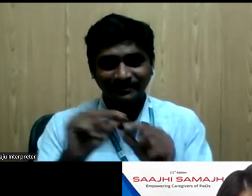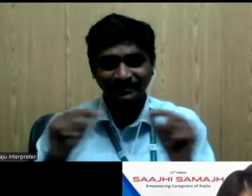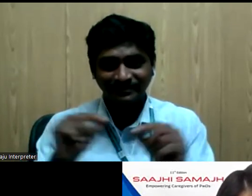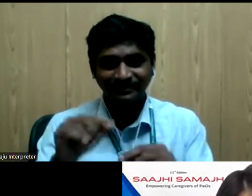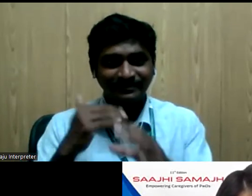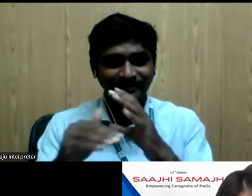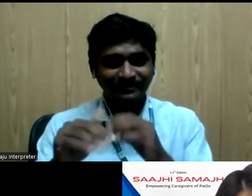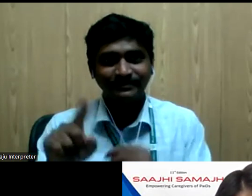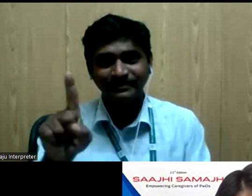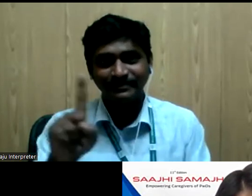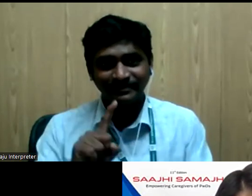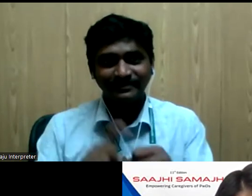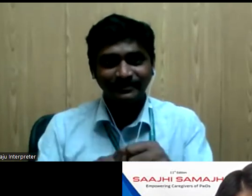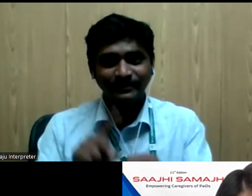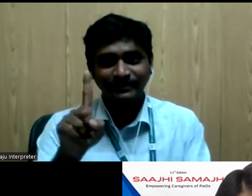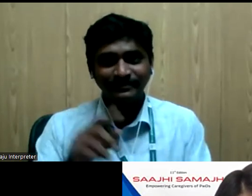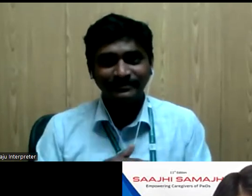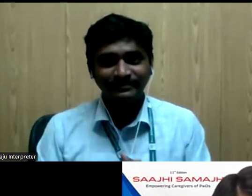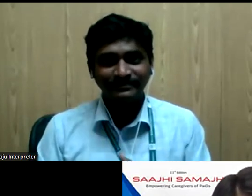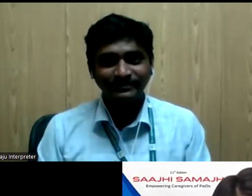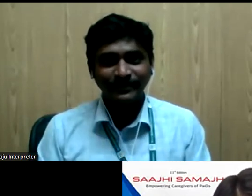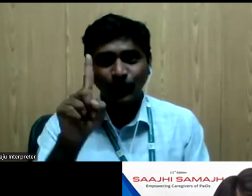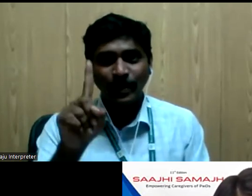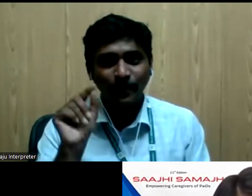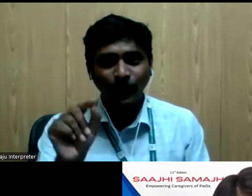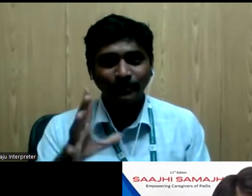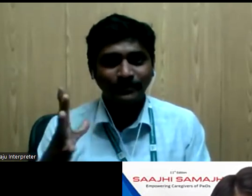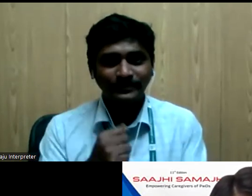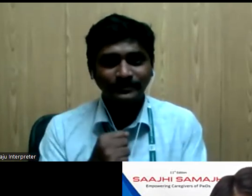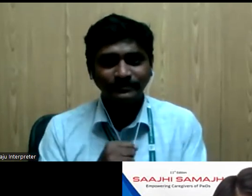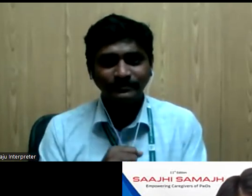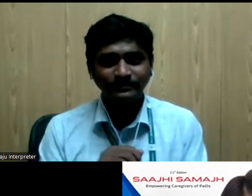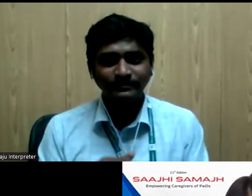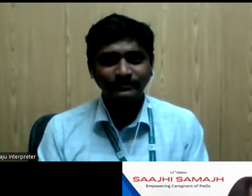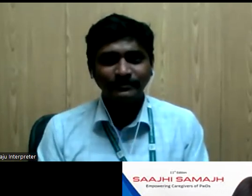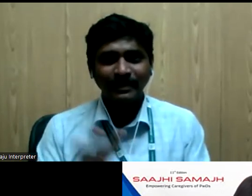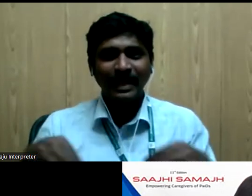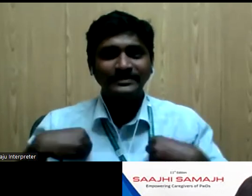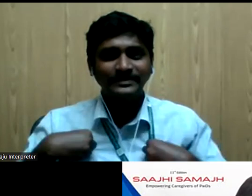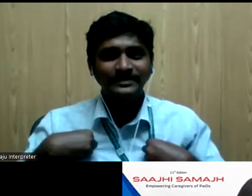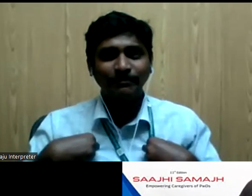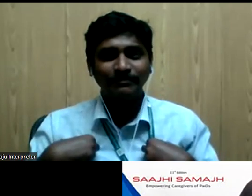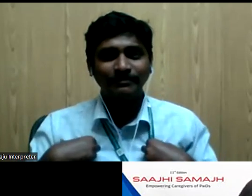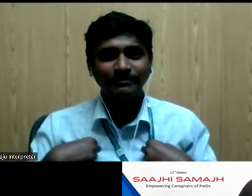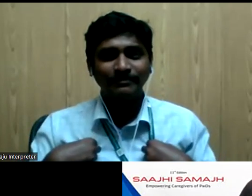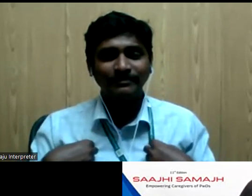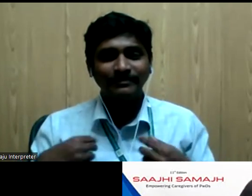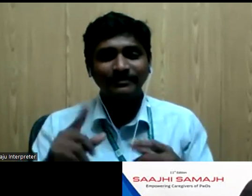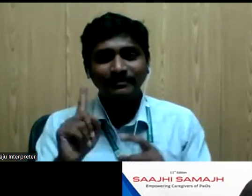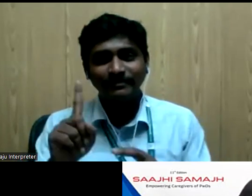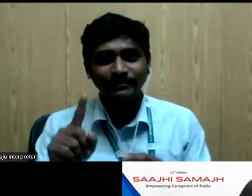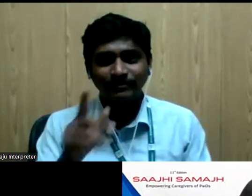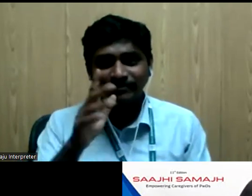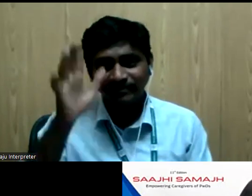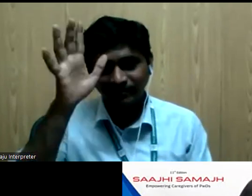I wanted to add, right, one point, we missed that. So we need an acceptance. Okay, so I see that working with a parent with